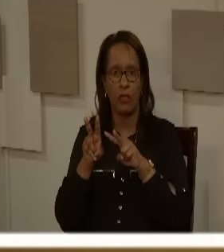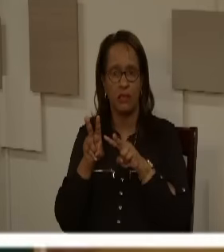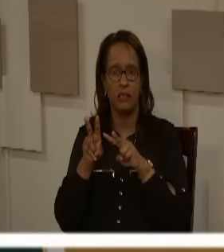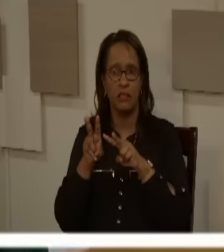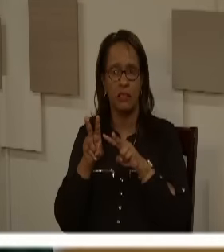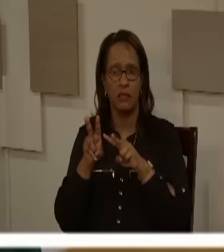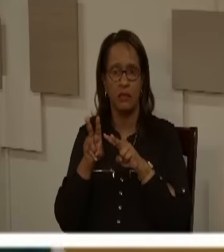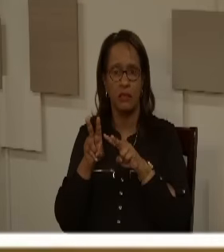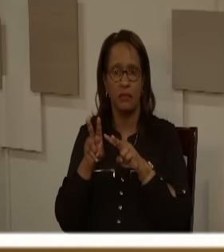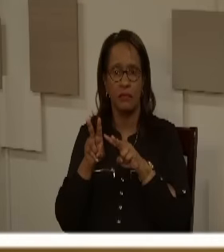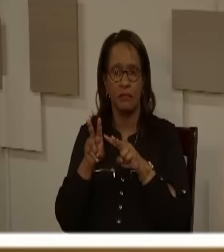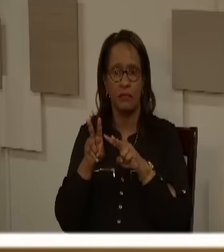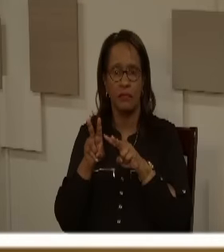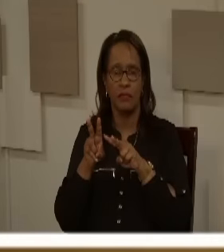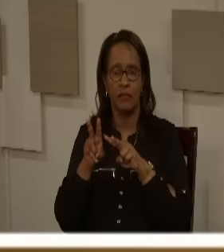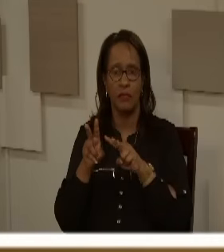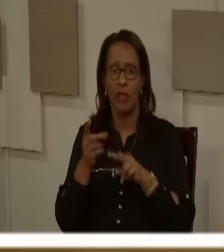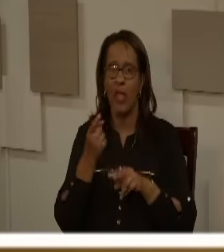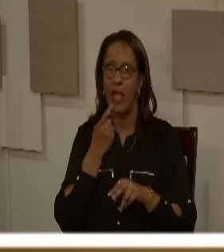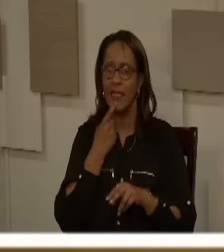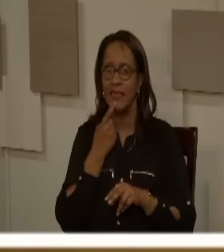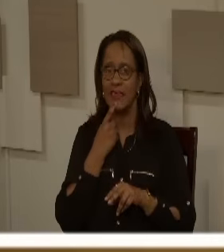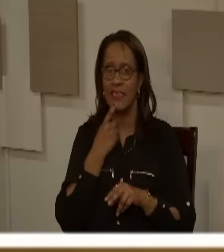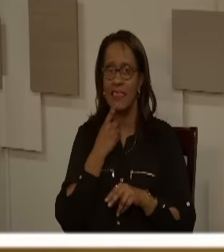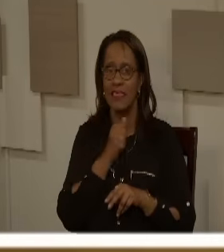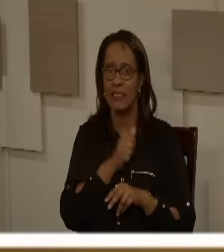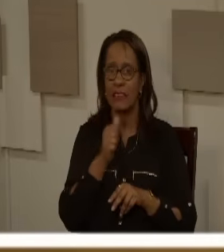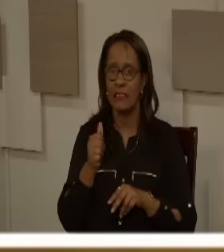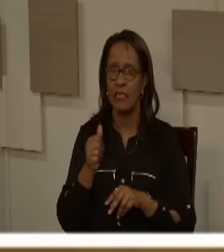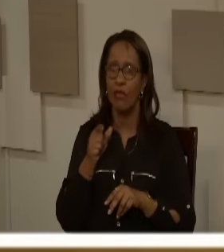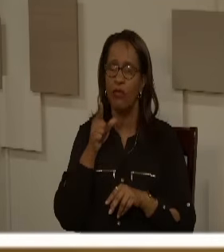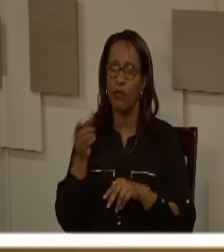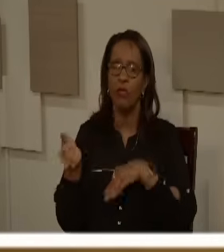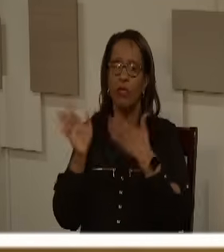And when you stare at him, just say to yourself, you did this for me.